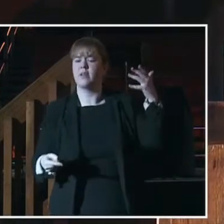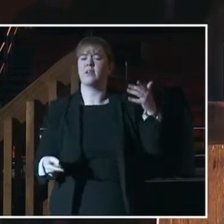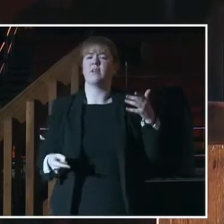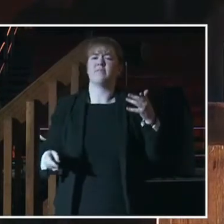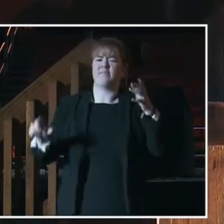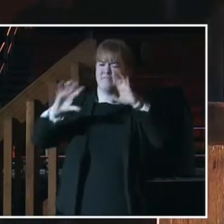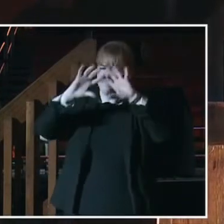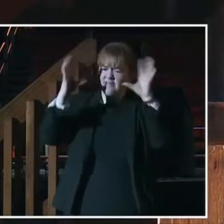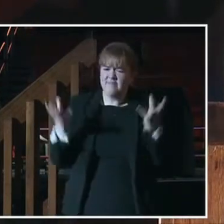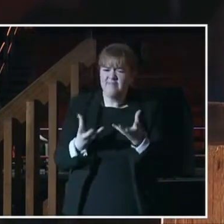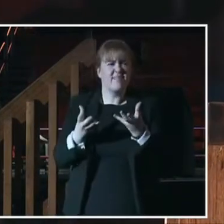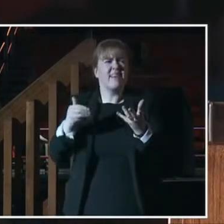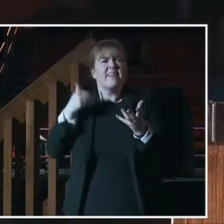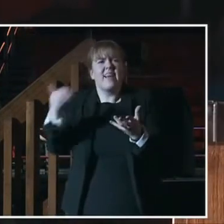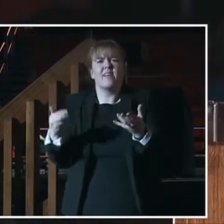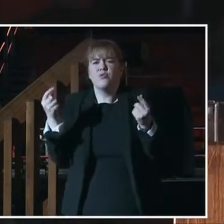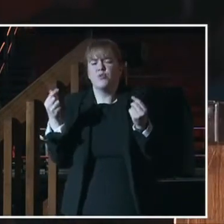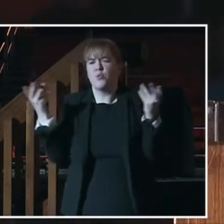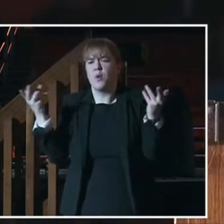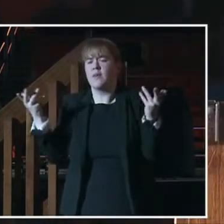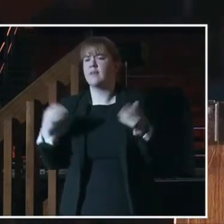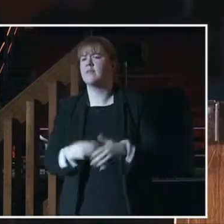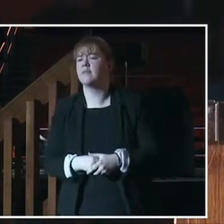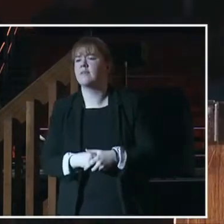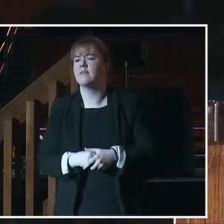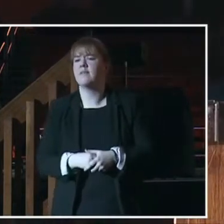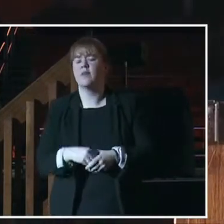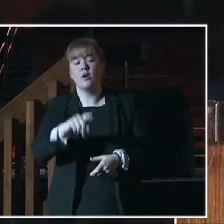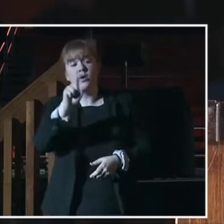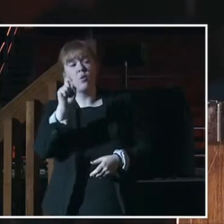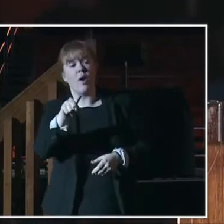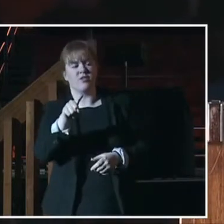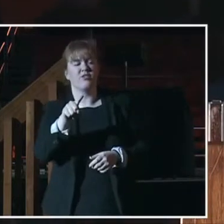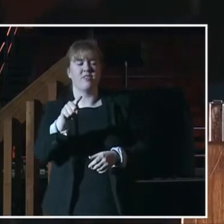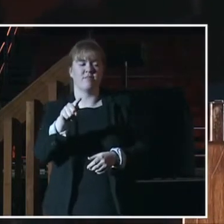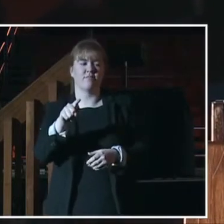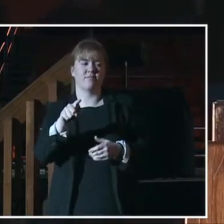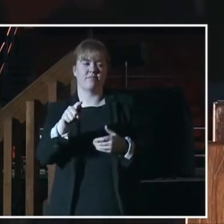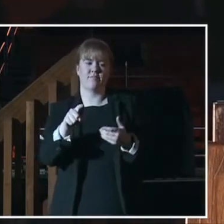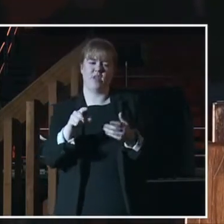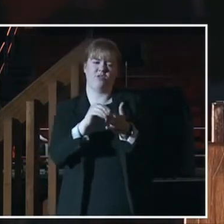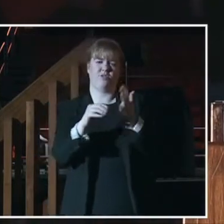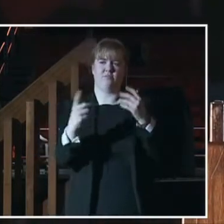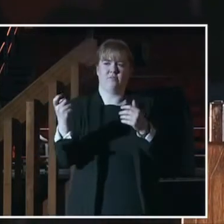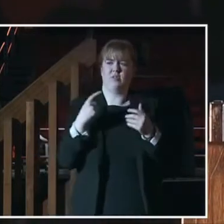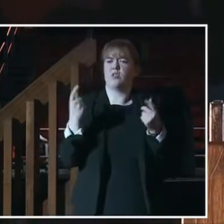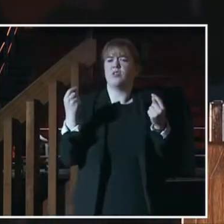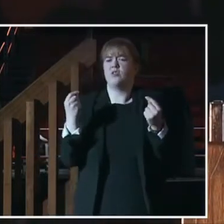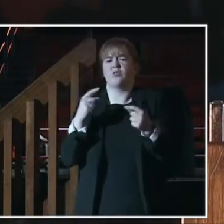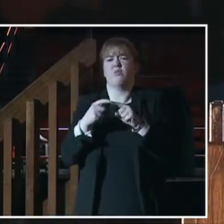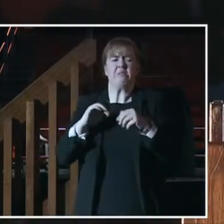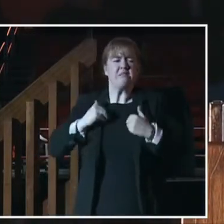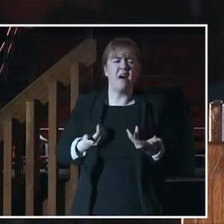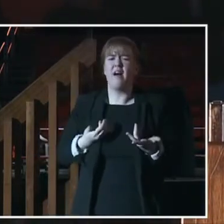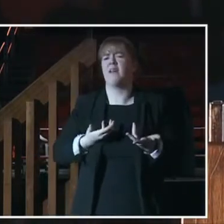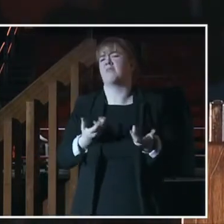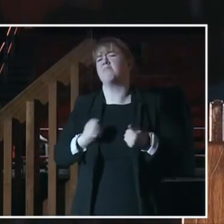Holistically, where do we go from here? There was a question asked of me earlier about what you do when you're just tired